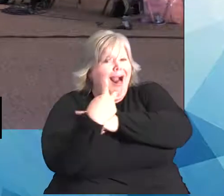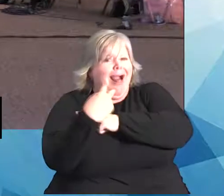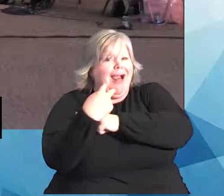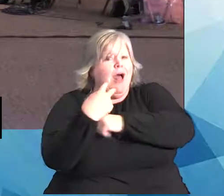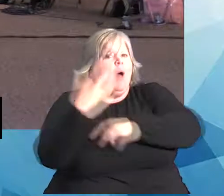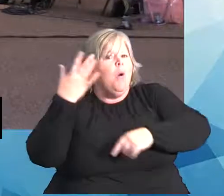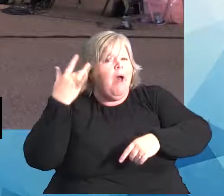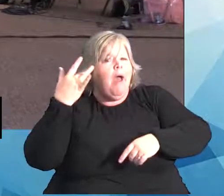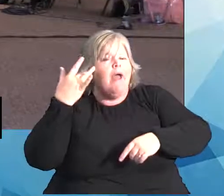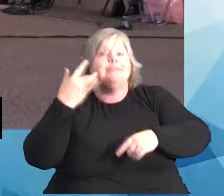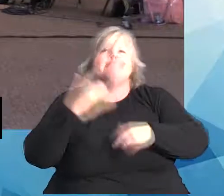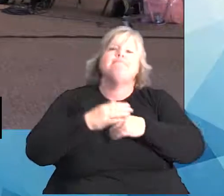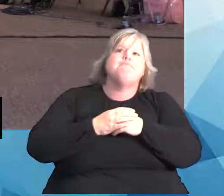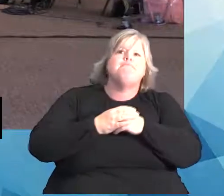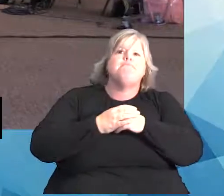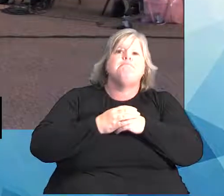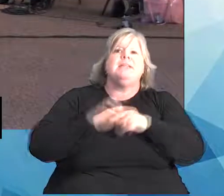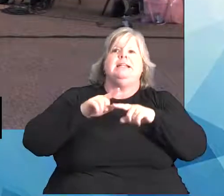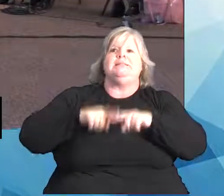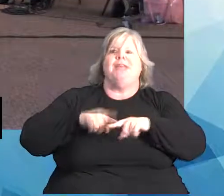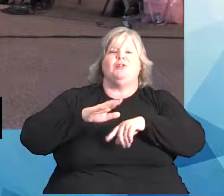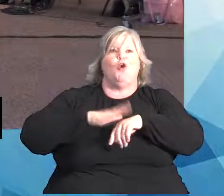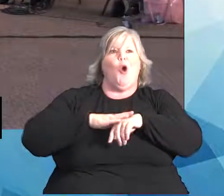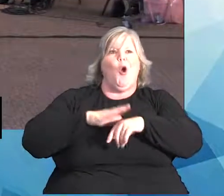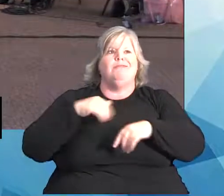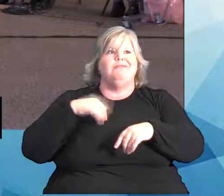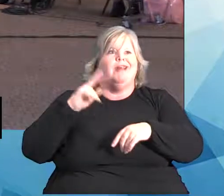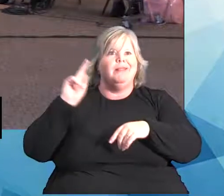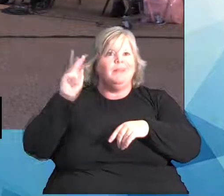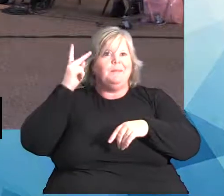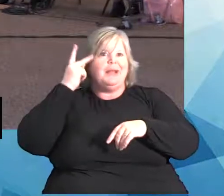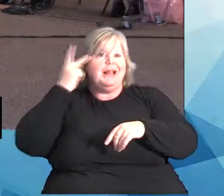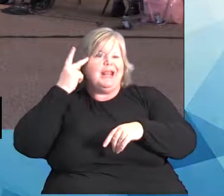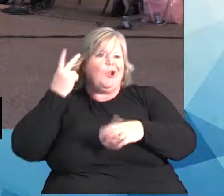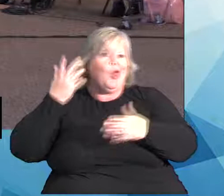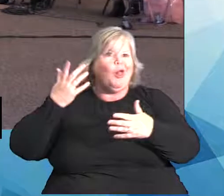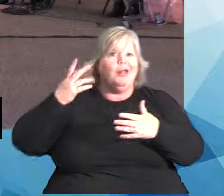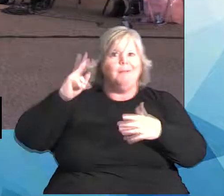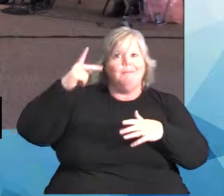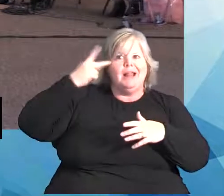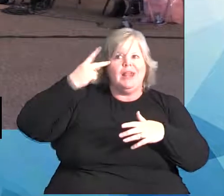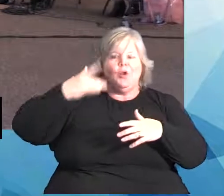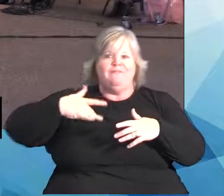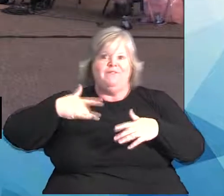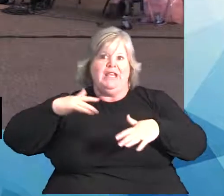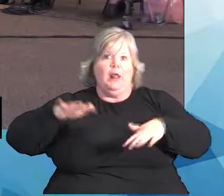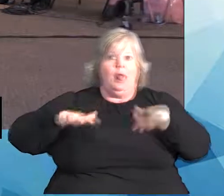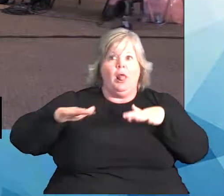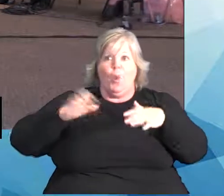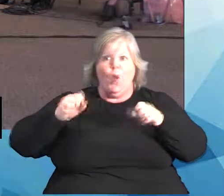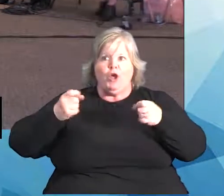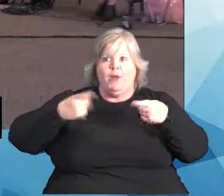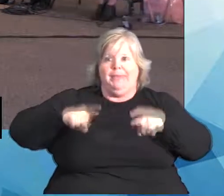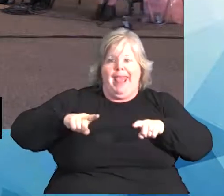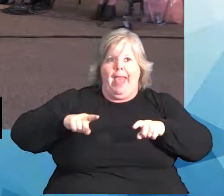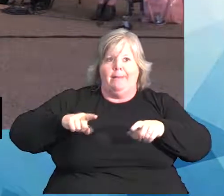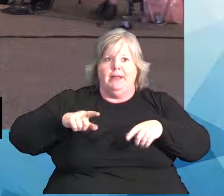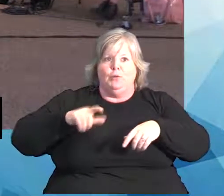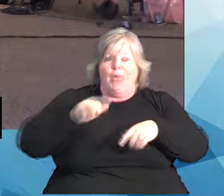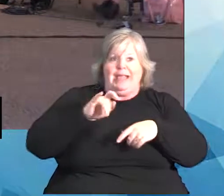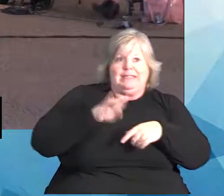it just depends on the political wind, if you will, of the legislature, what could be happening to ASDB, short-term and